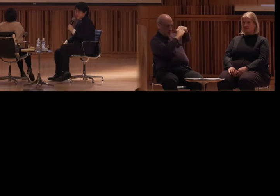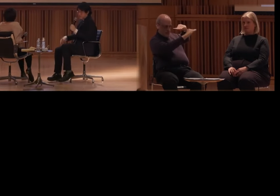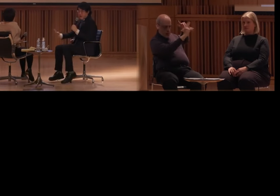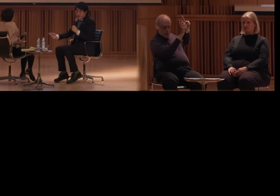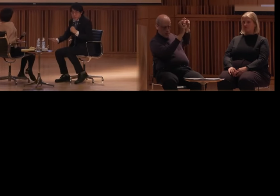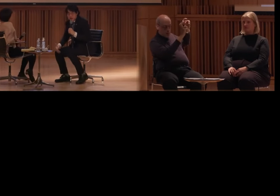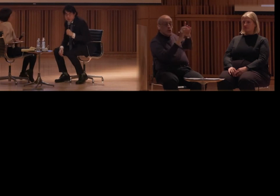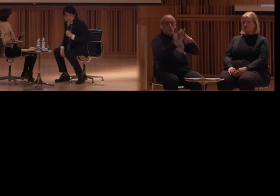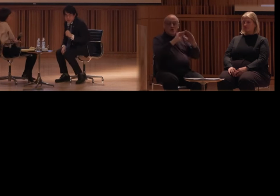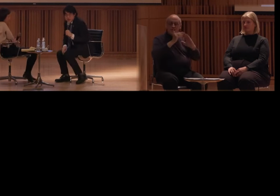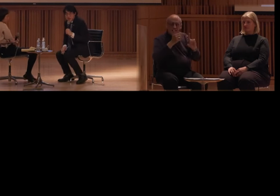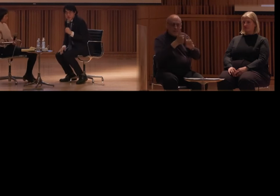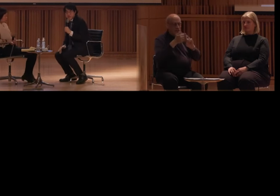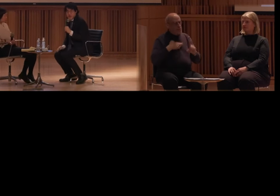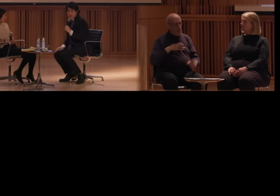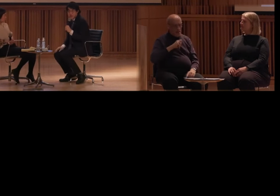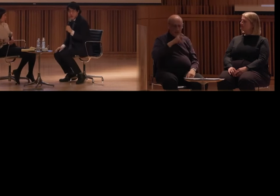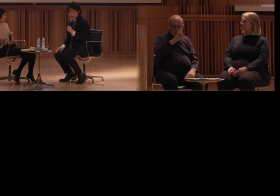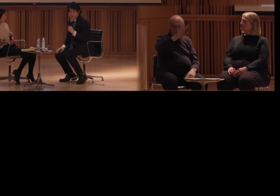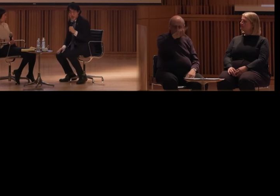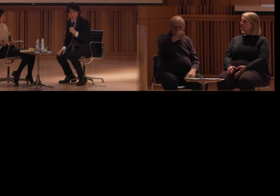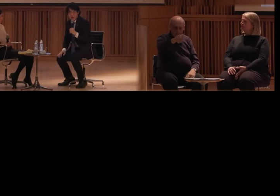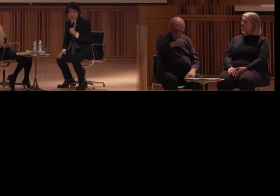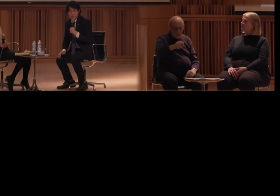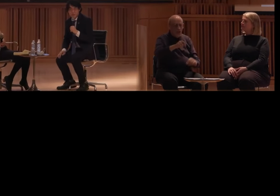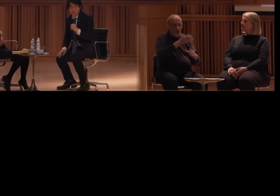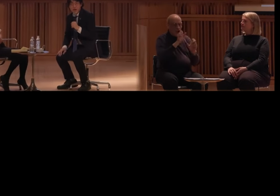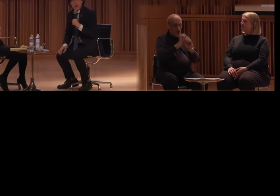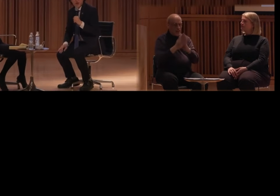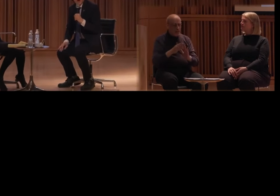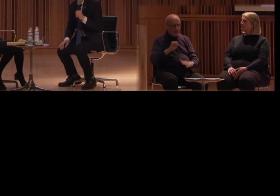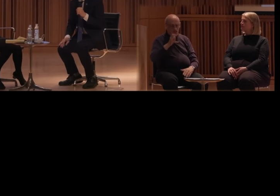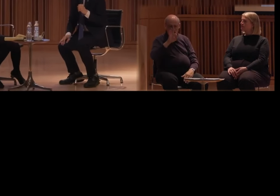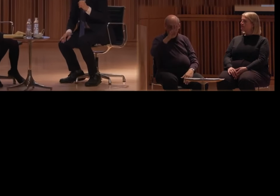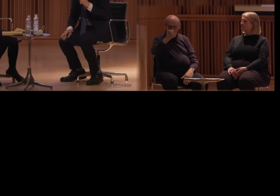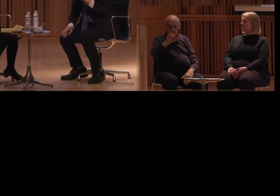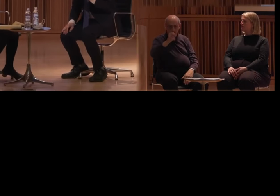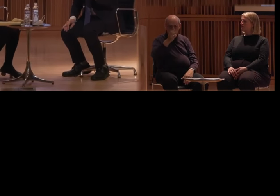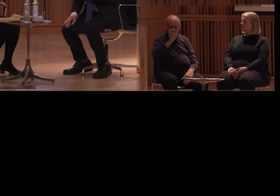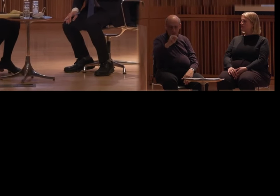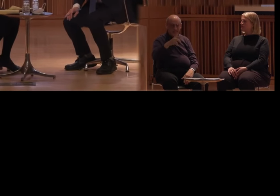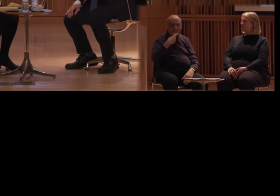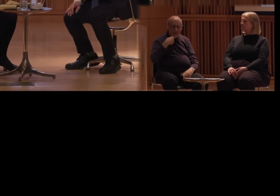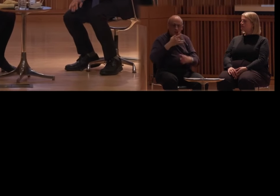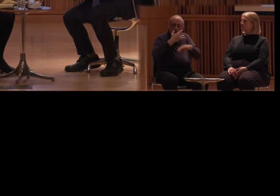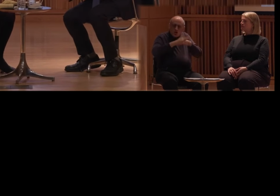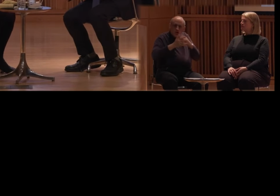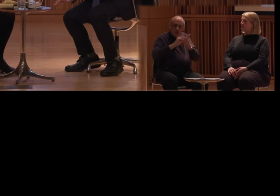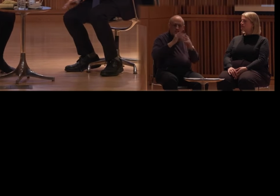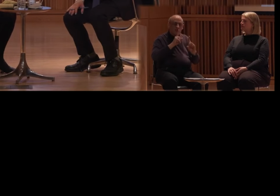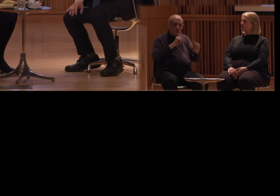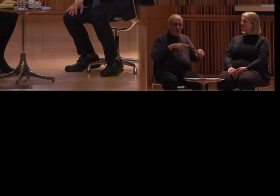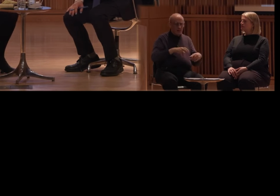New York City, my epidemiologist colleague Jeffrey Shaman characterized the early New York City response, and I